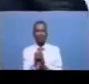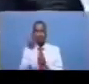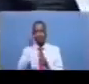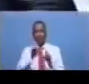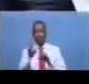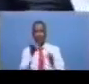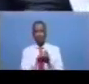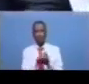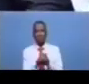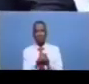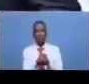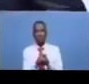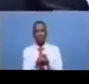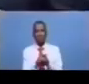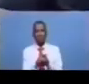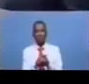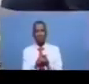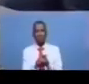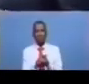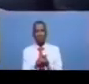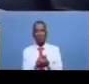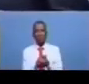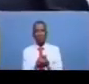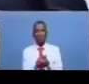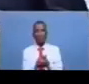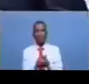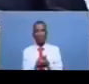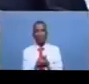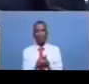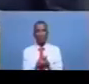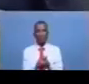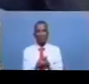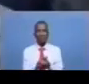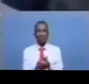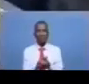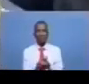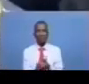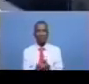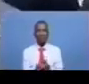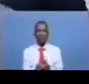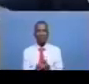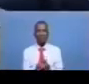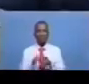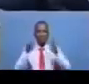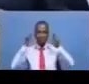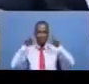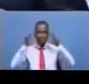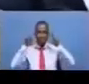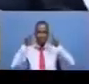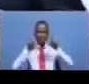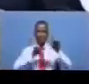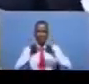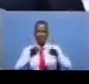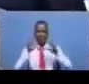se omoye sade no jamaa masu saulare na abinde nche so kugani shine magana nganda